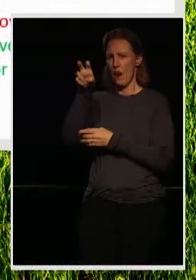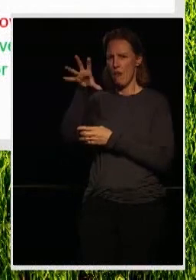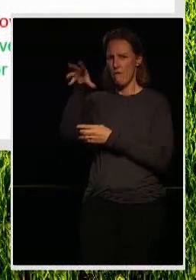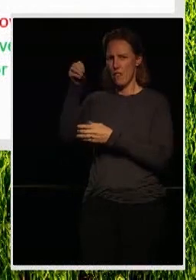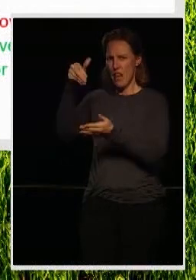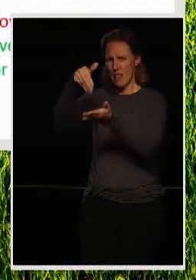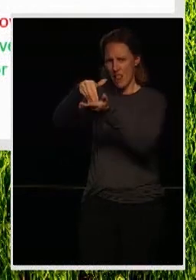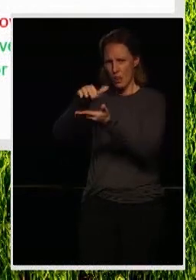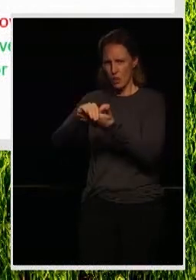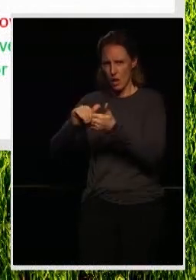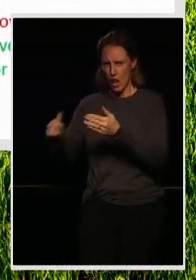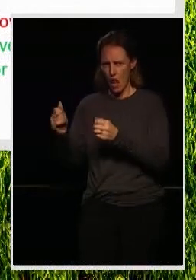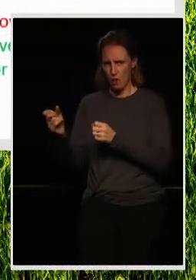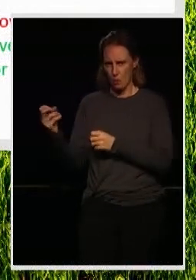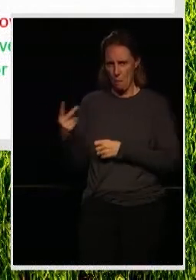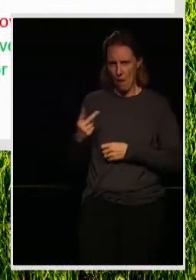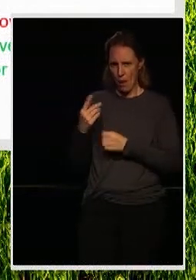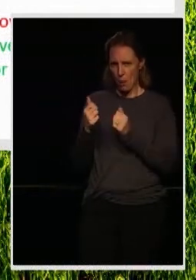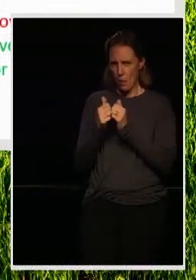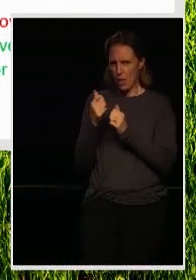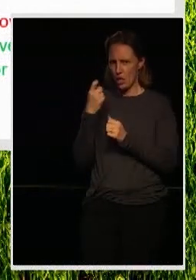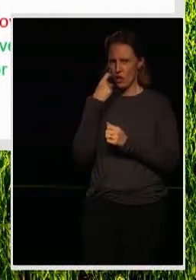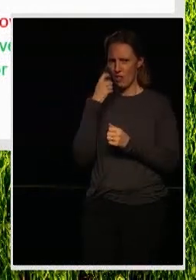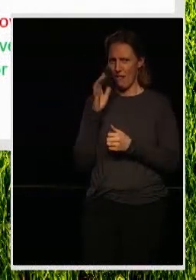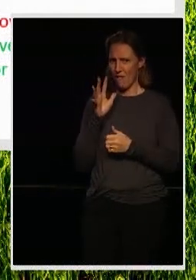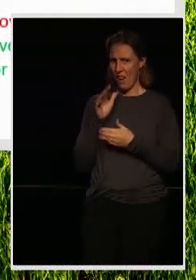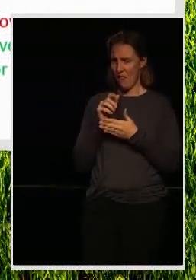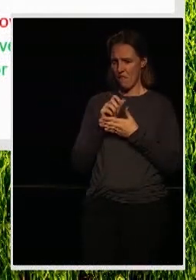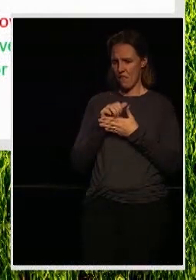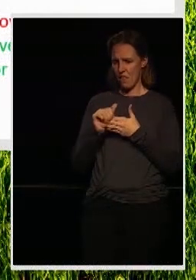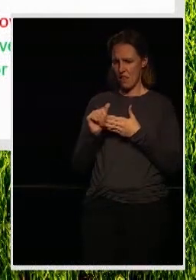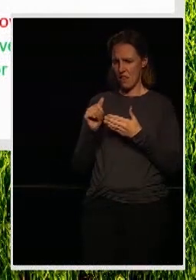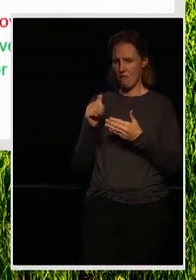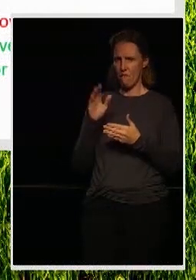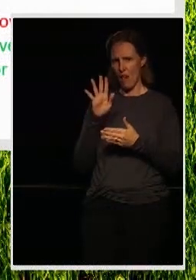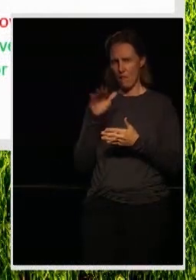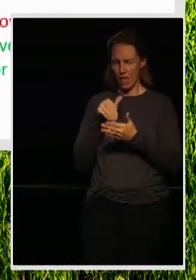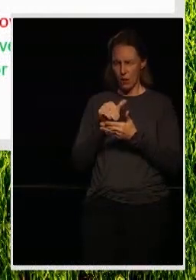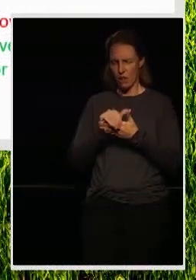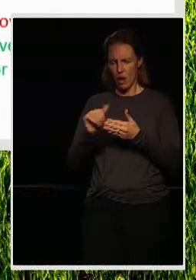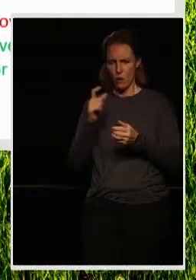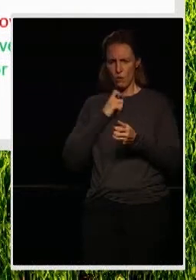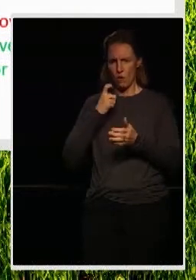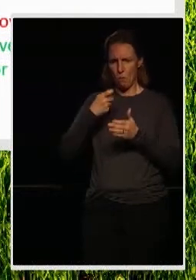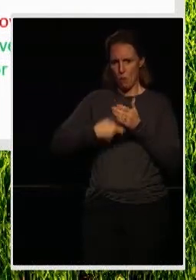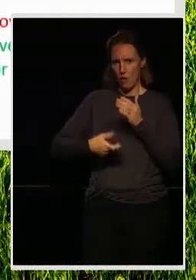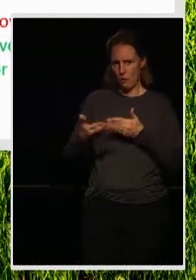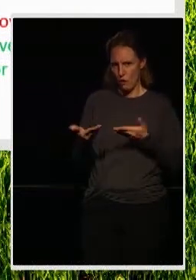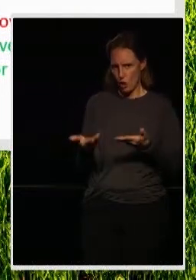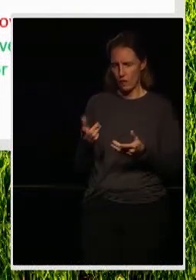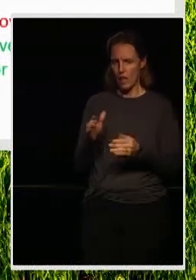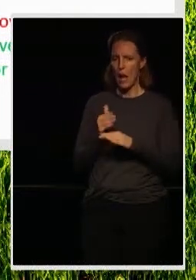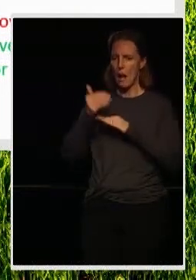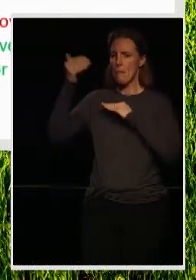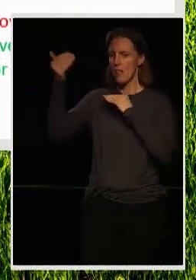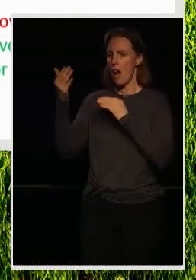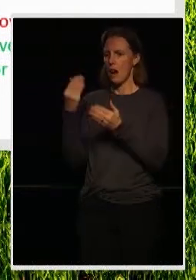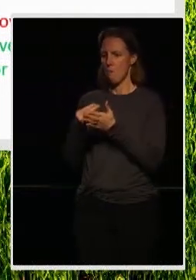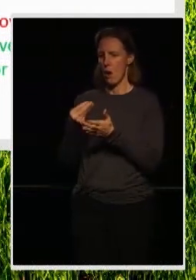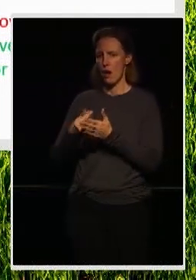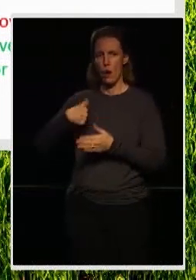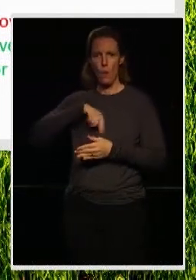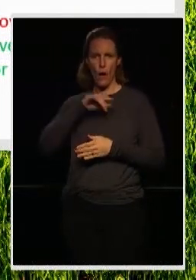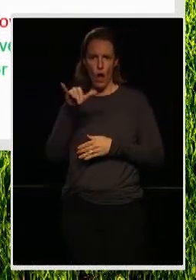$250,000 in return, with just $5,000 of the price of the service. And beyond the money, we also help